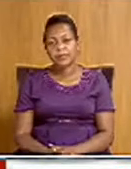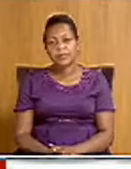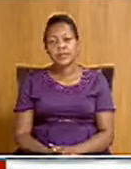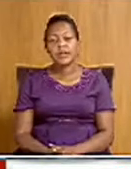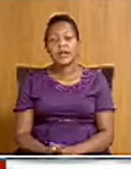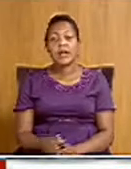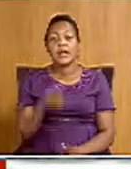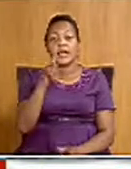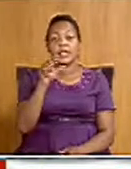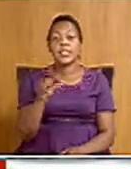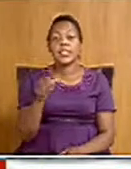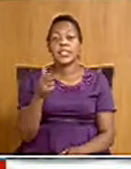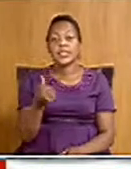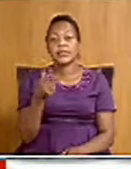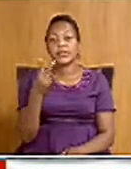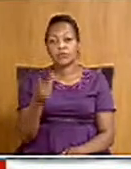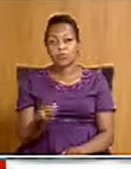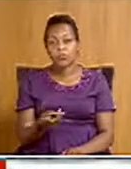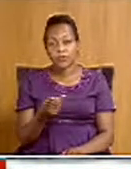By